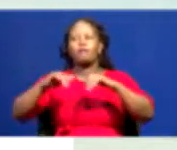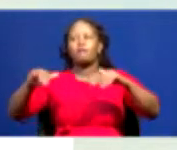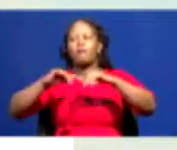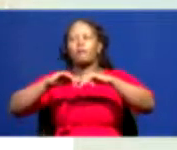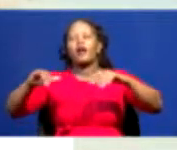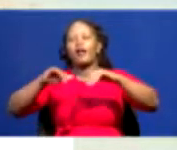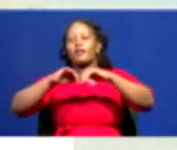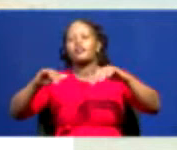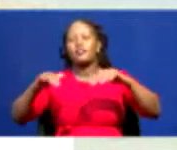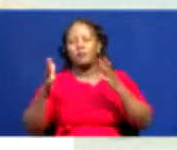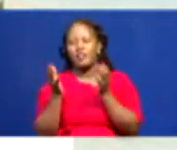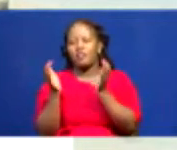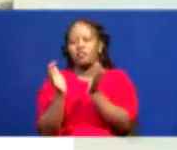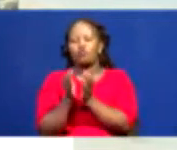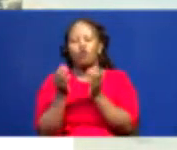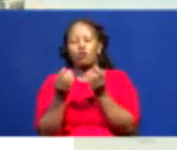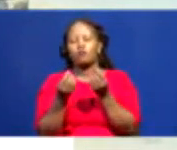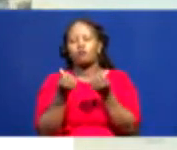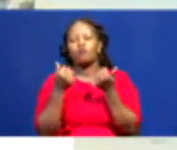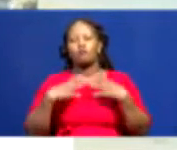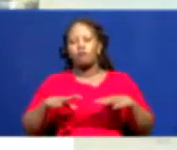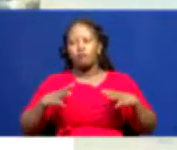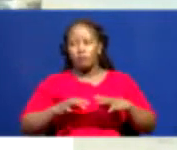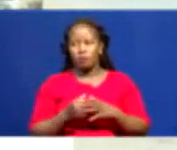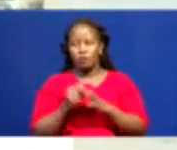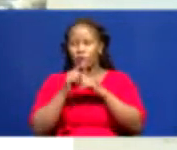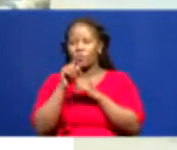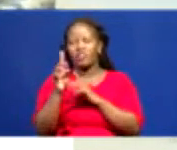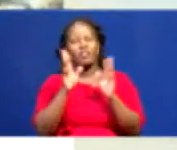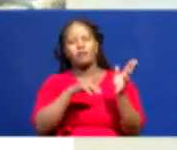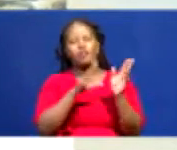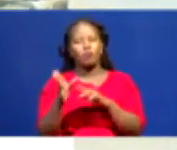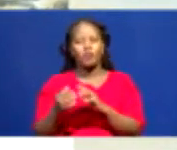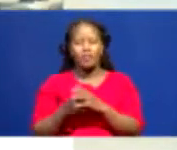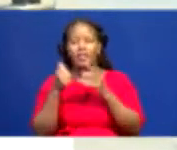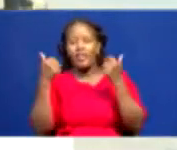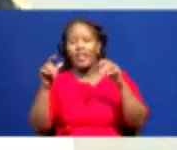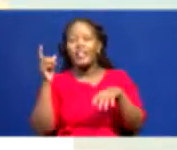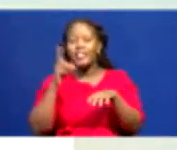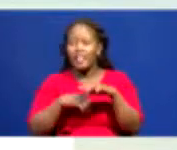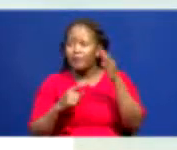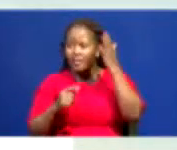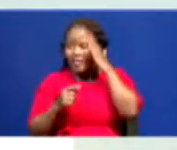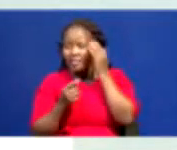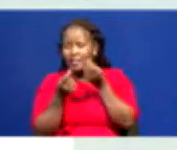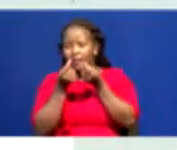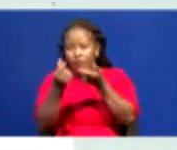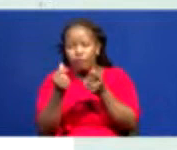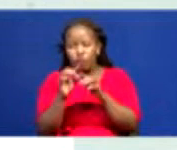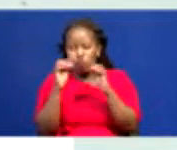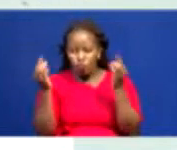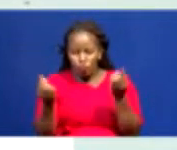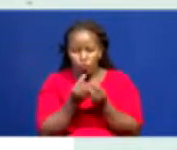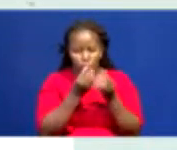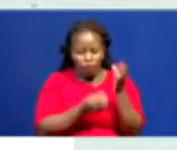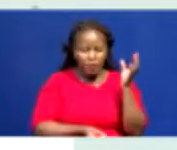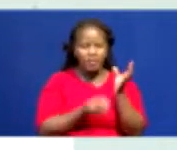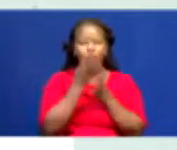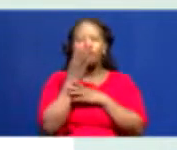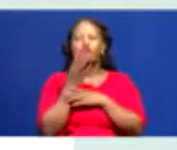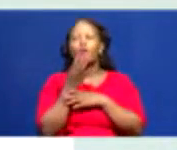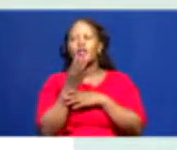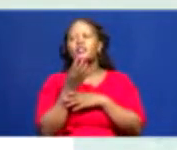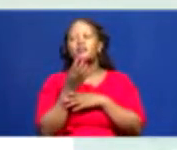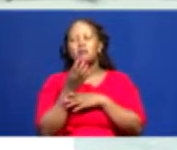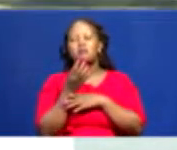small crowd that actually gathered. And that has been the routine, that if the moment they realize that a small a group is